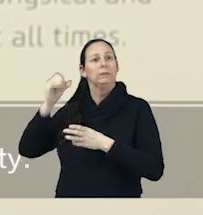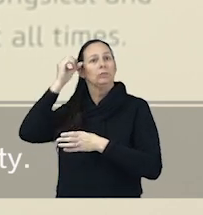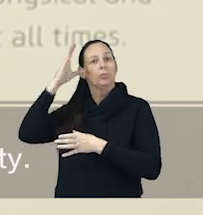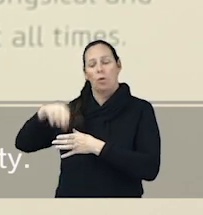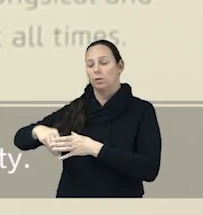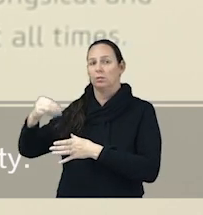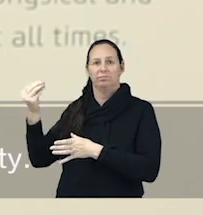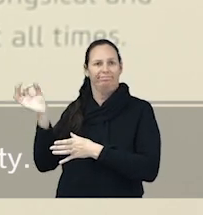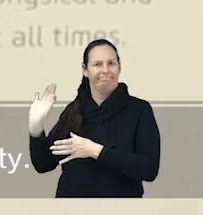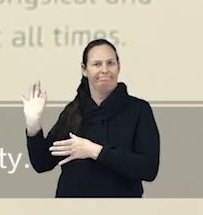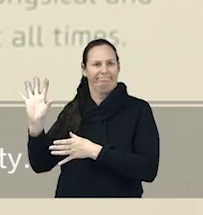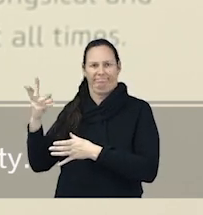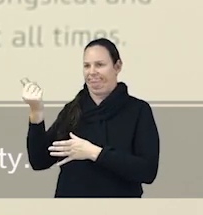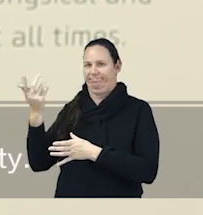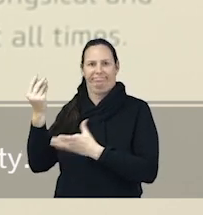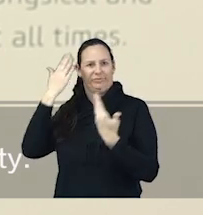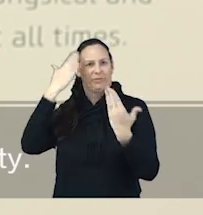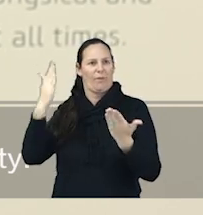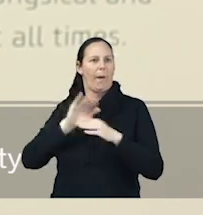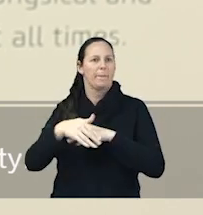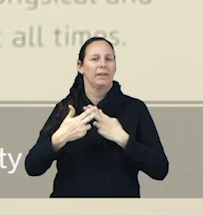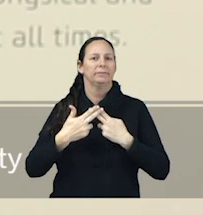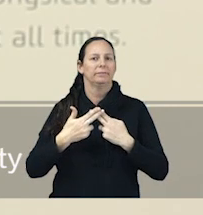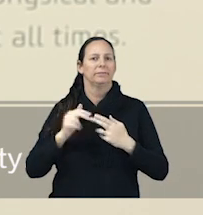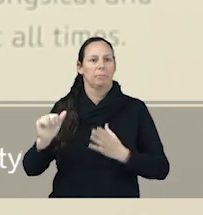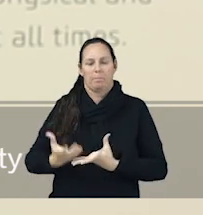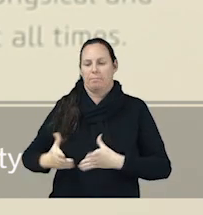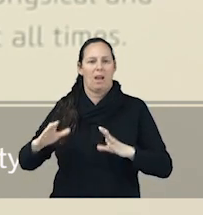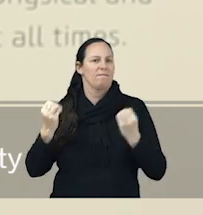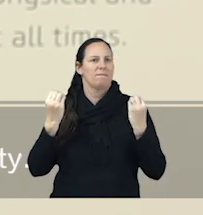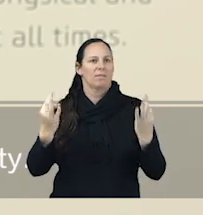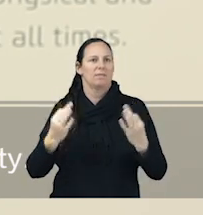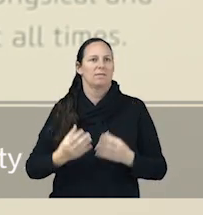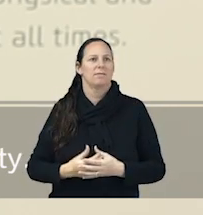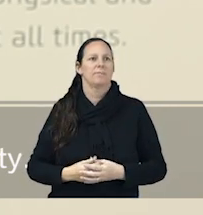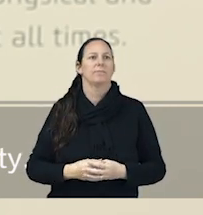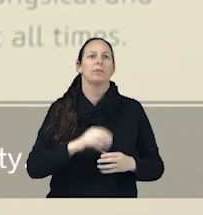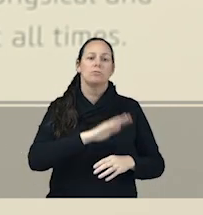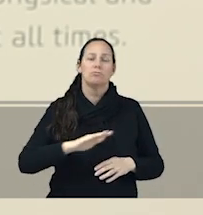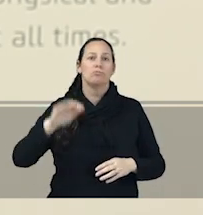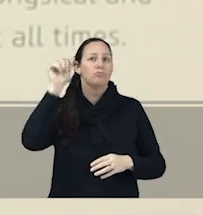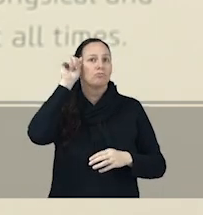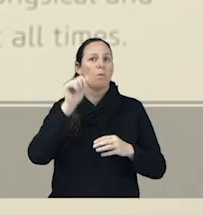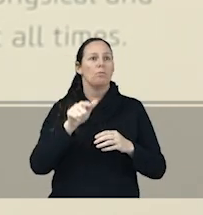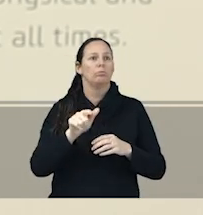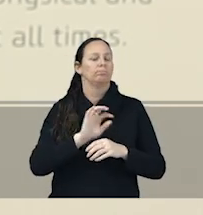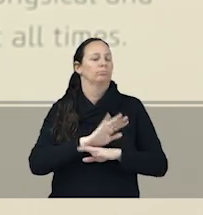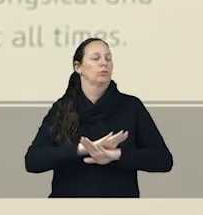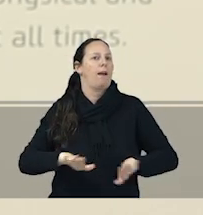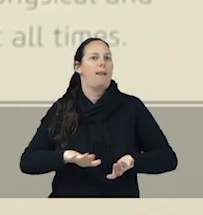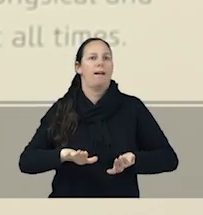of knowledge on sex and for most 6 year old children that basket of knowledge will be empty. However